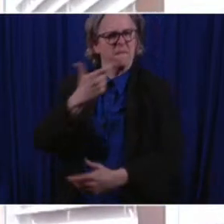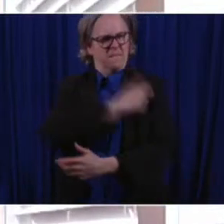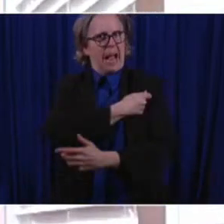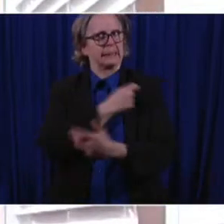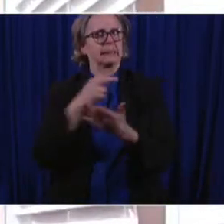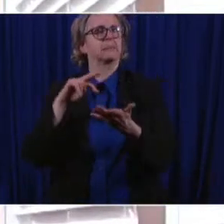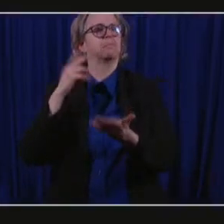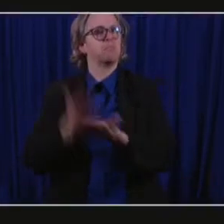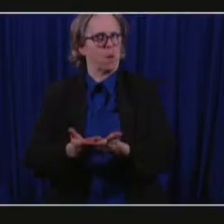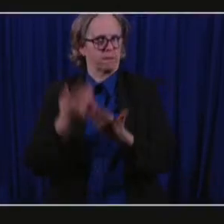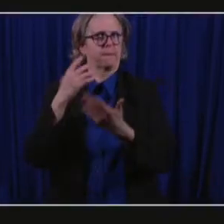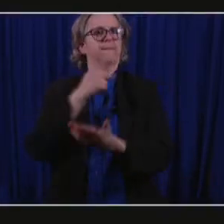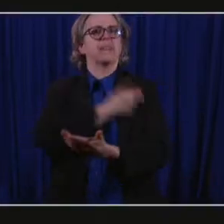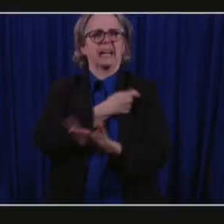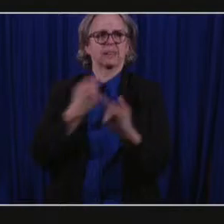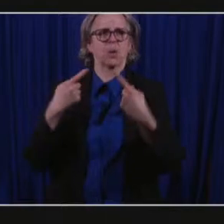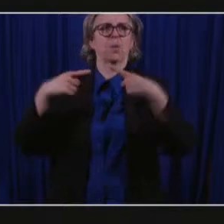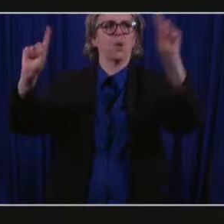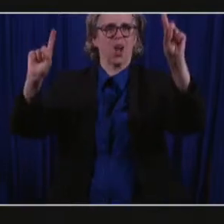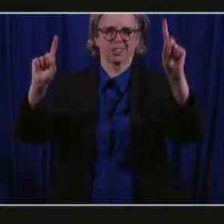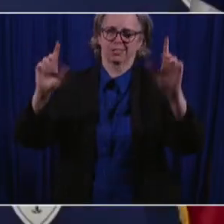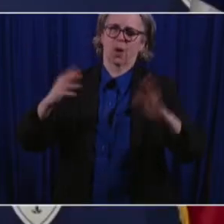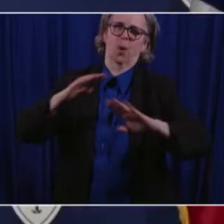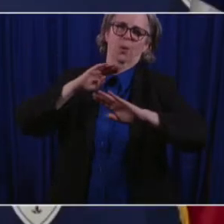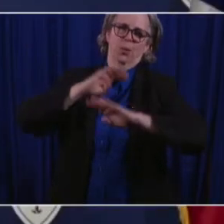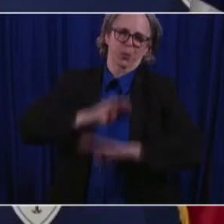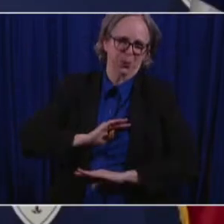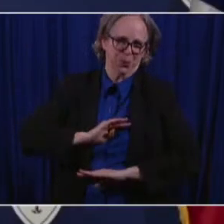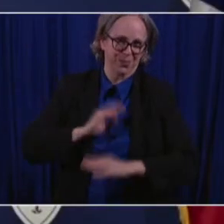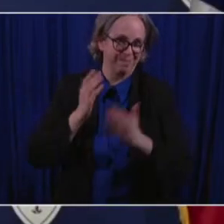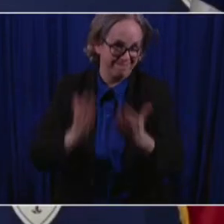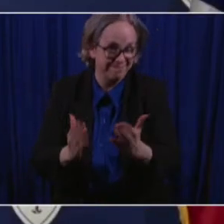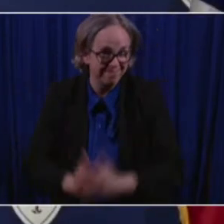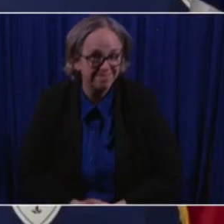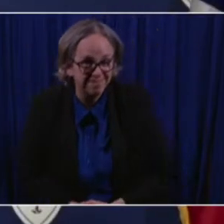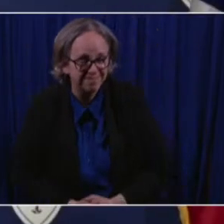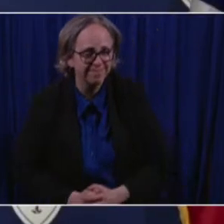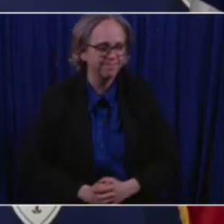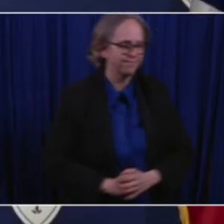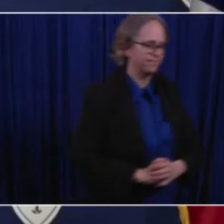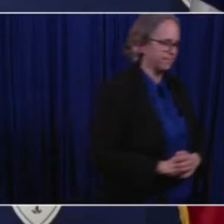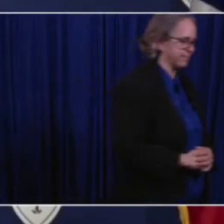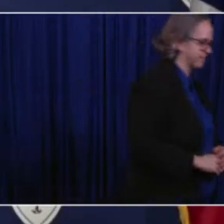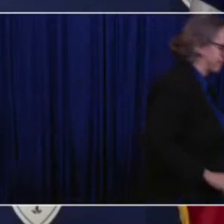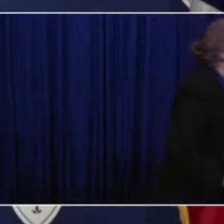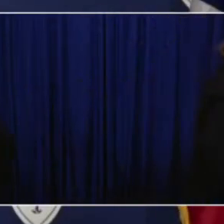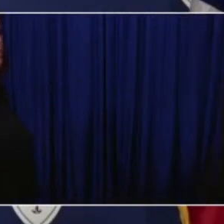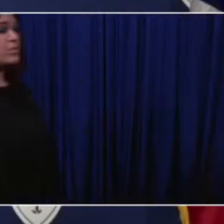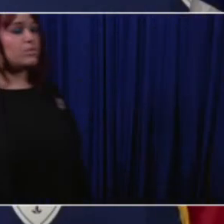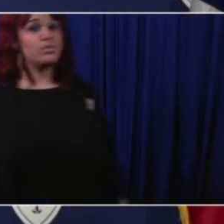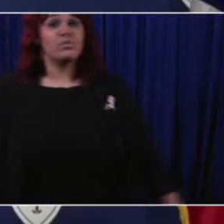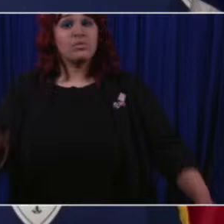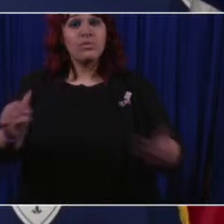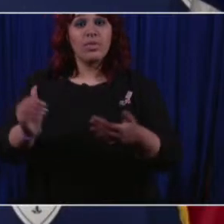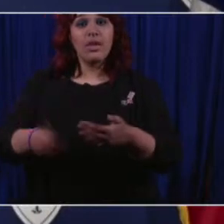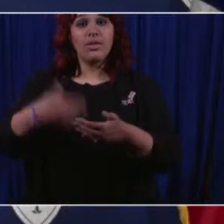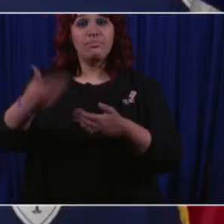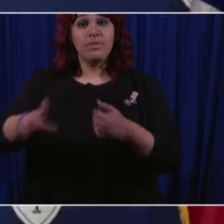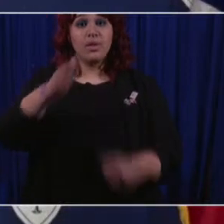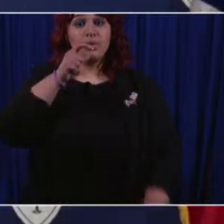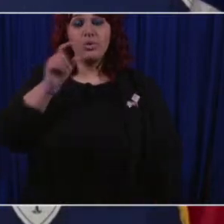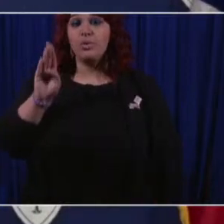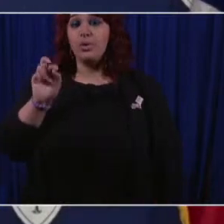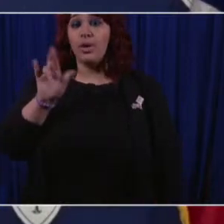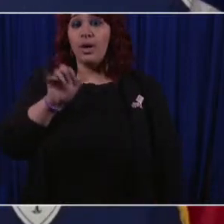Next question on site at UT is from Brian Steinmetz at WNWO in Toledo. Hey, Brian. Governor DeWine,